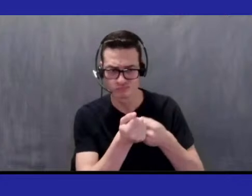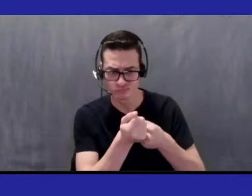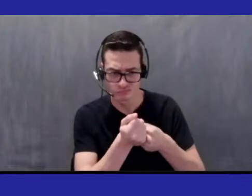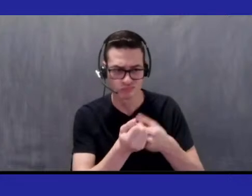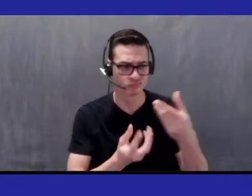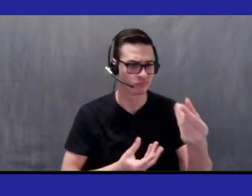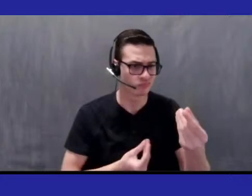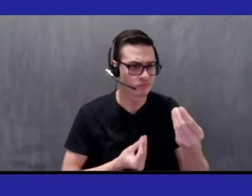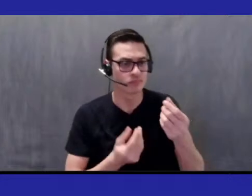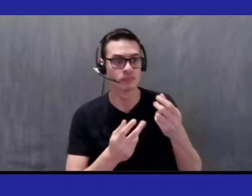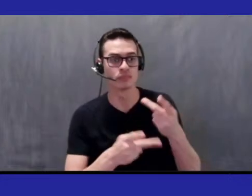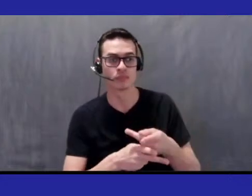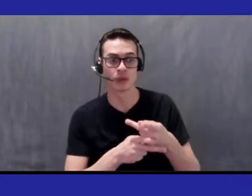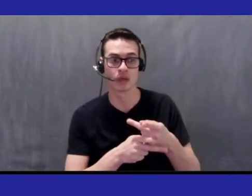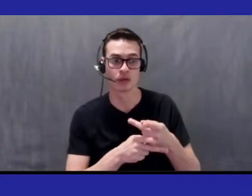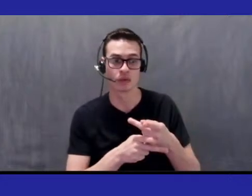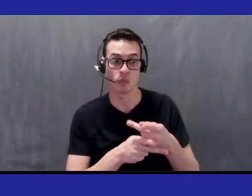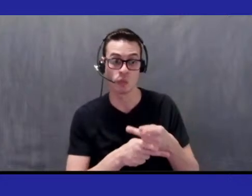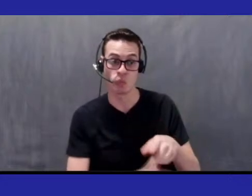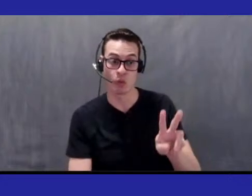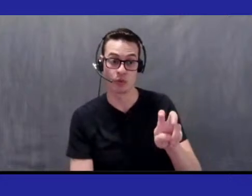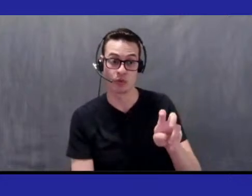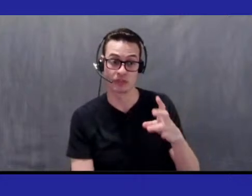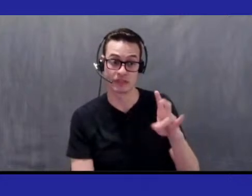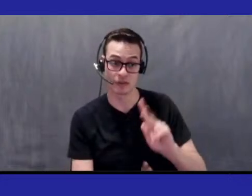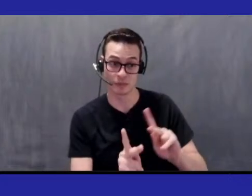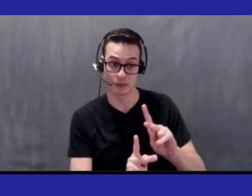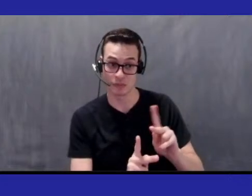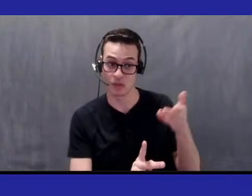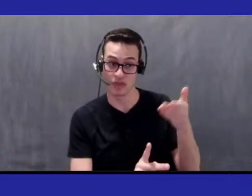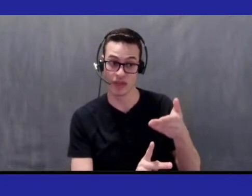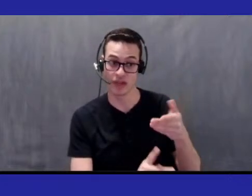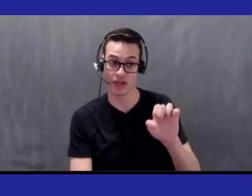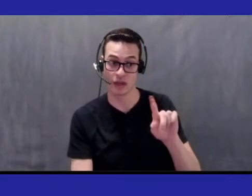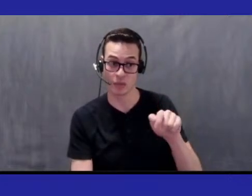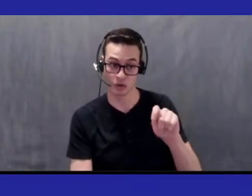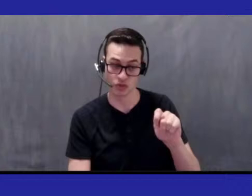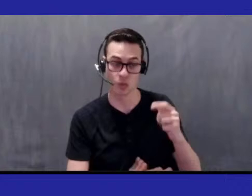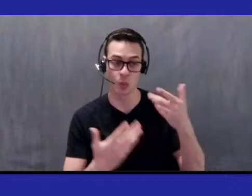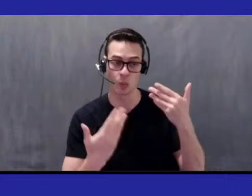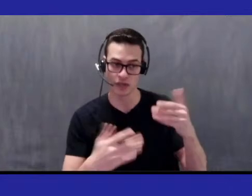of 217 individuals completed the training.